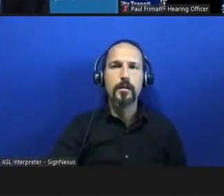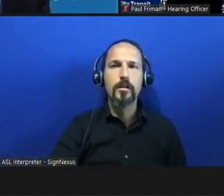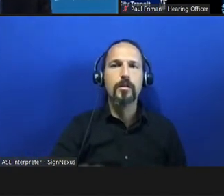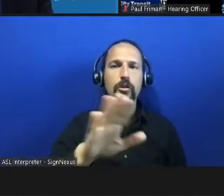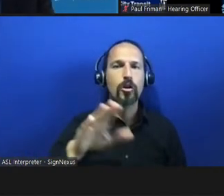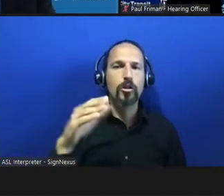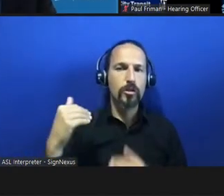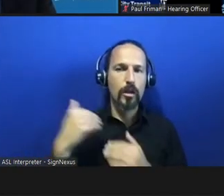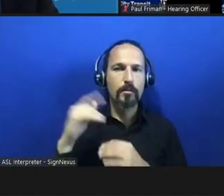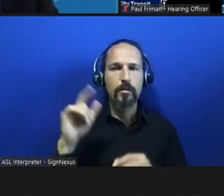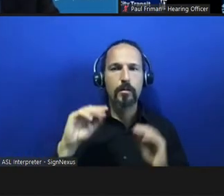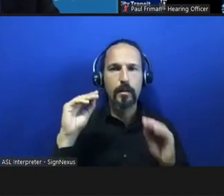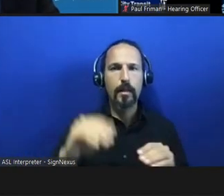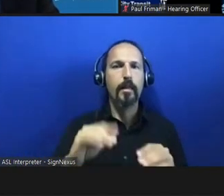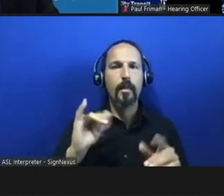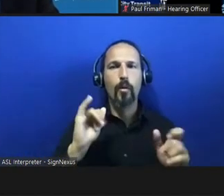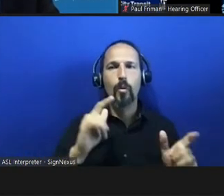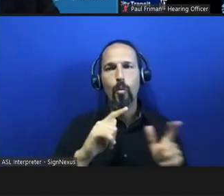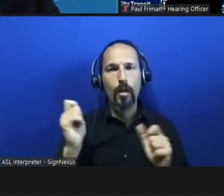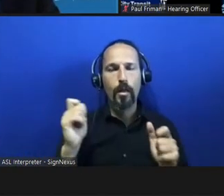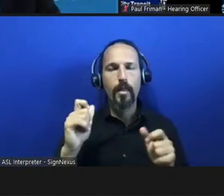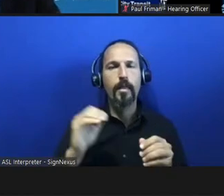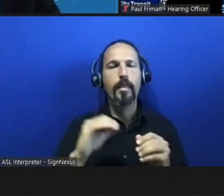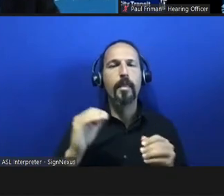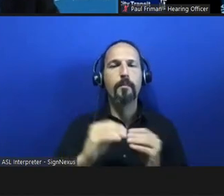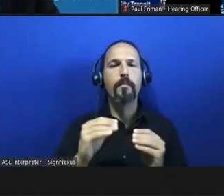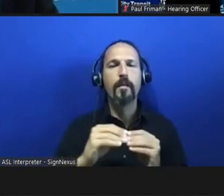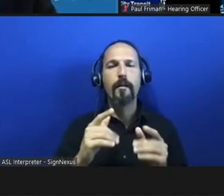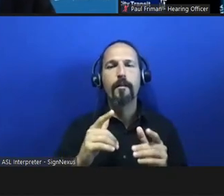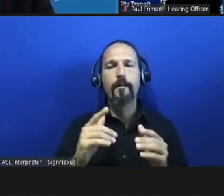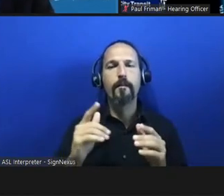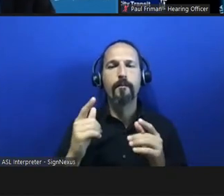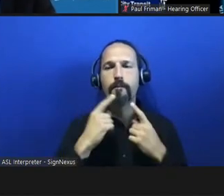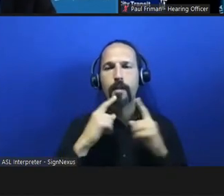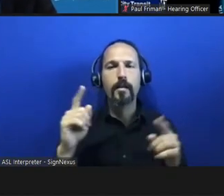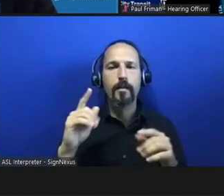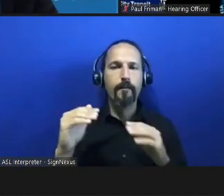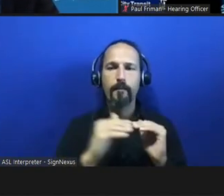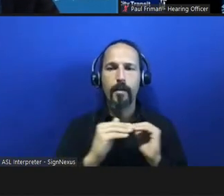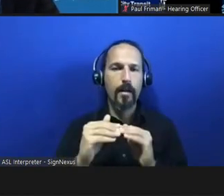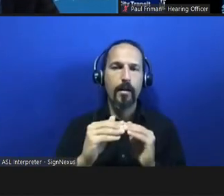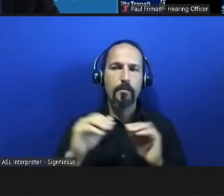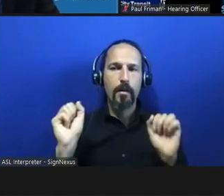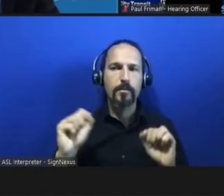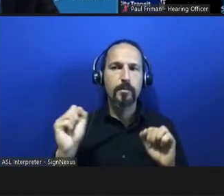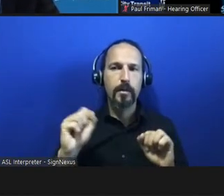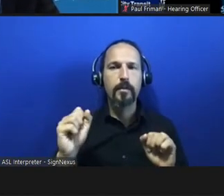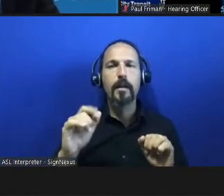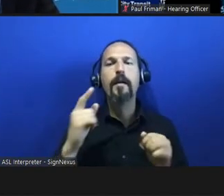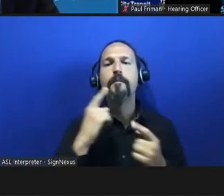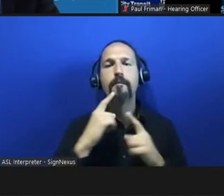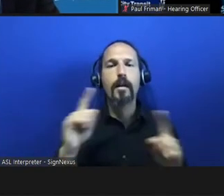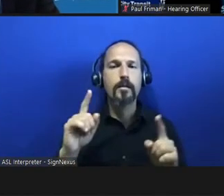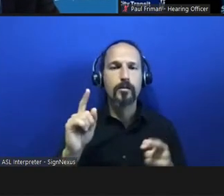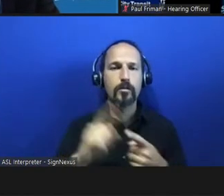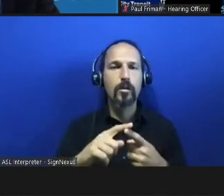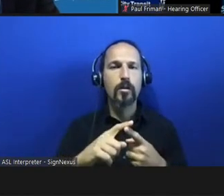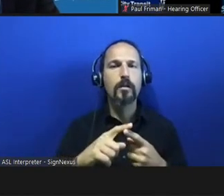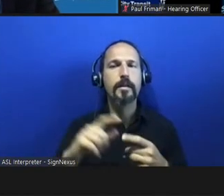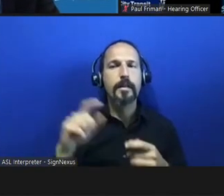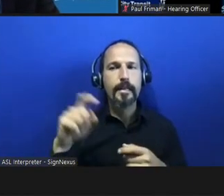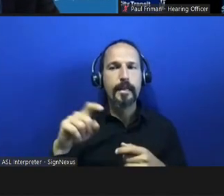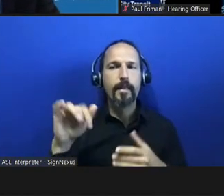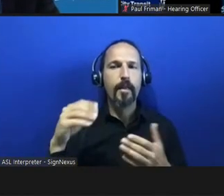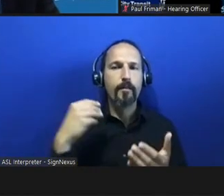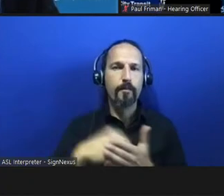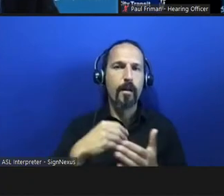is to implement this program quickly in the most effective and fair way possible effective in raising desperately needed